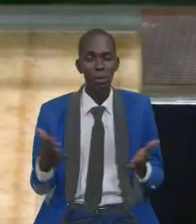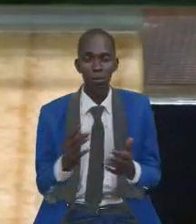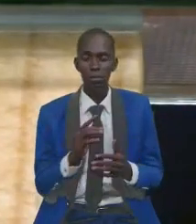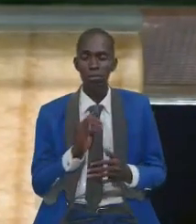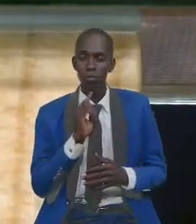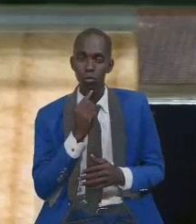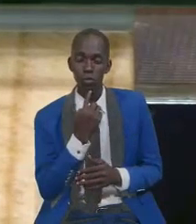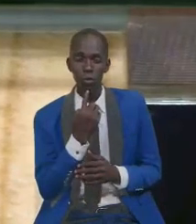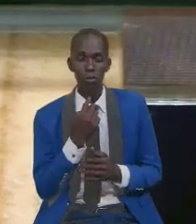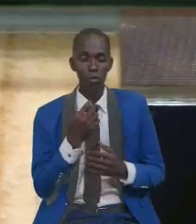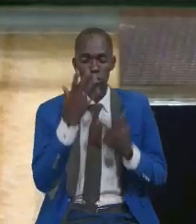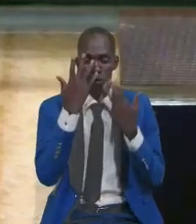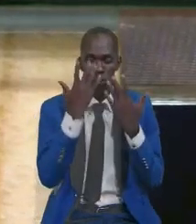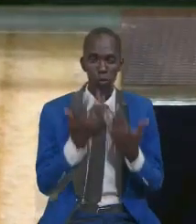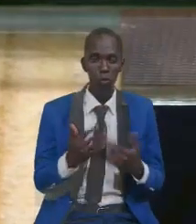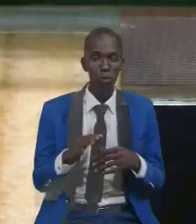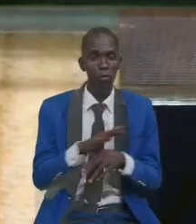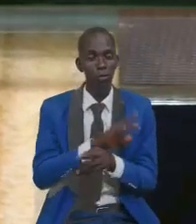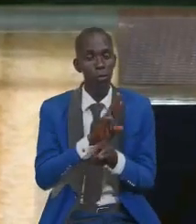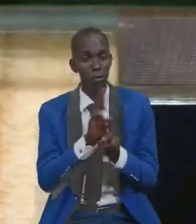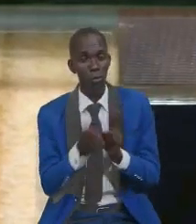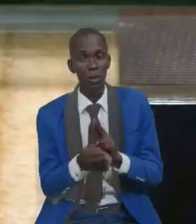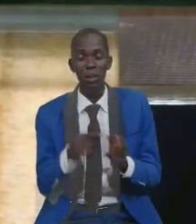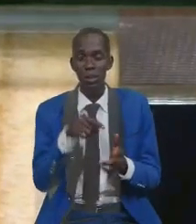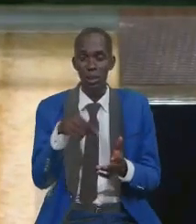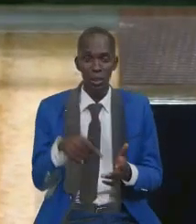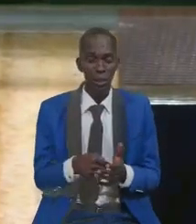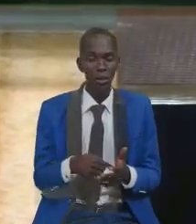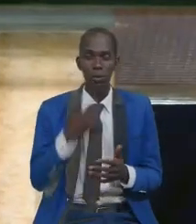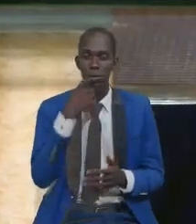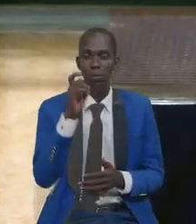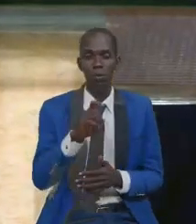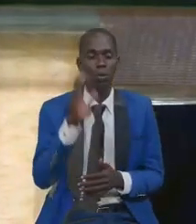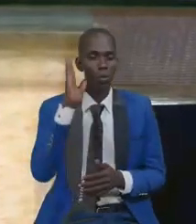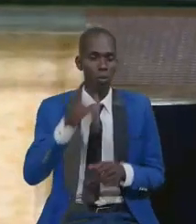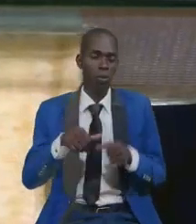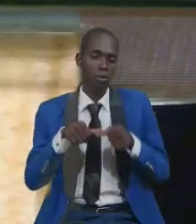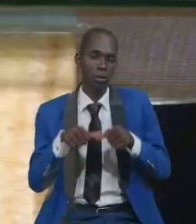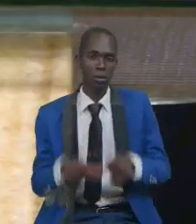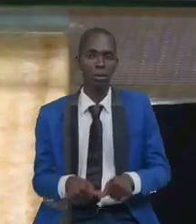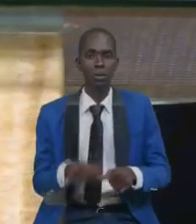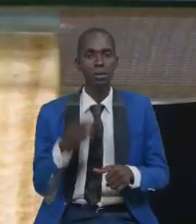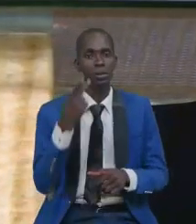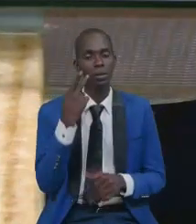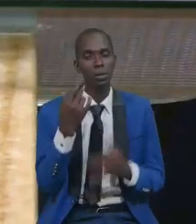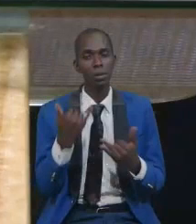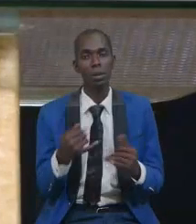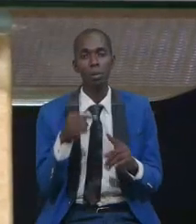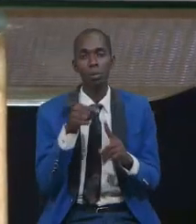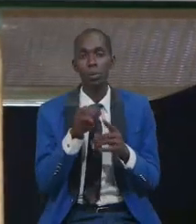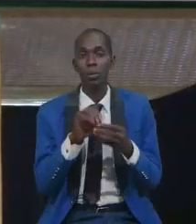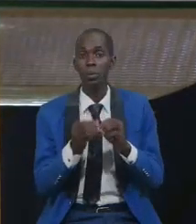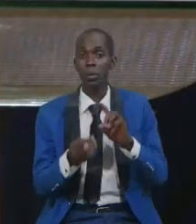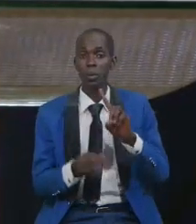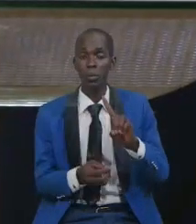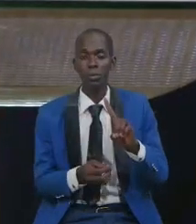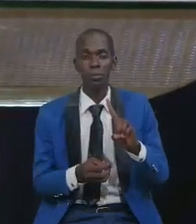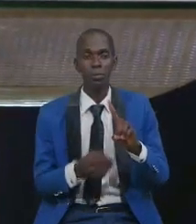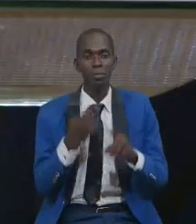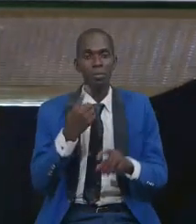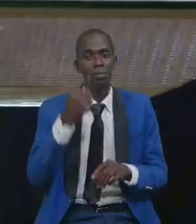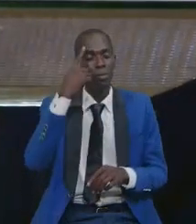penitence, this decree was firm. It was going to be fulfilled. Let's come to number one. Number one is the